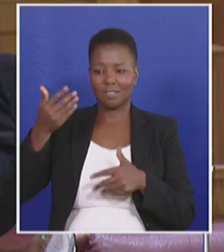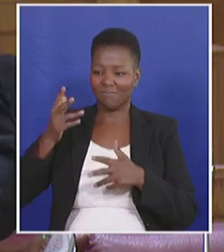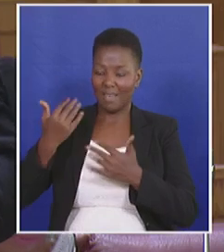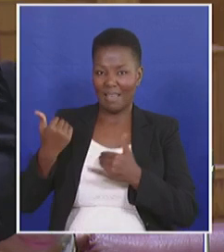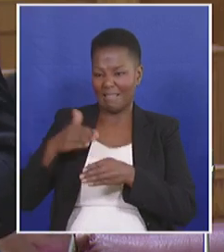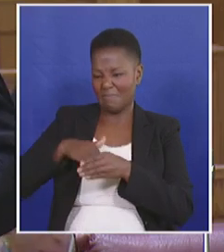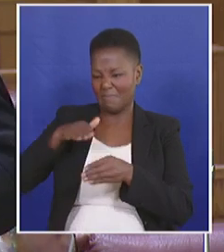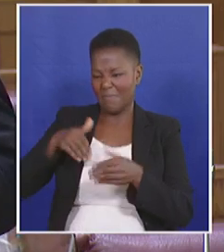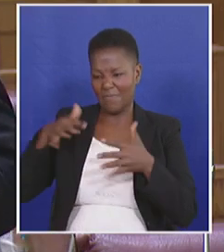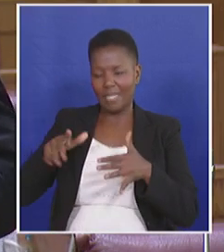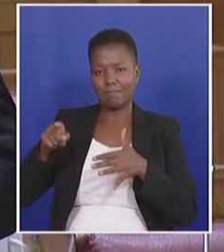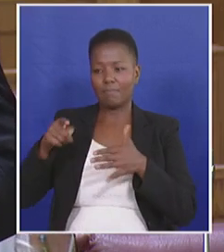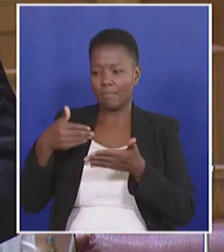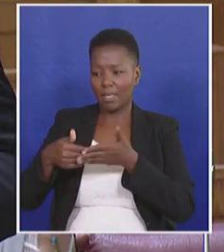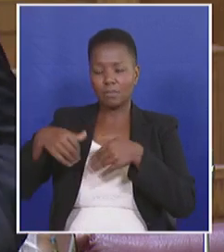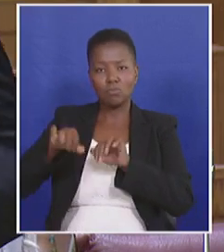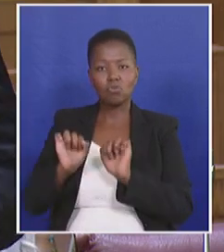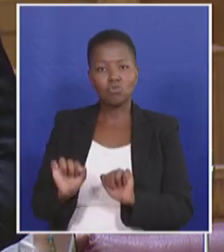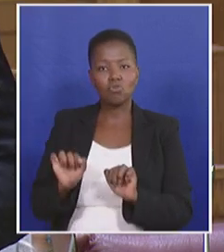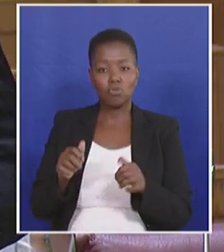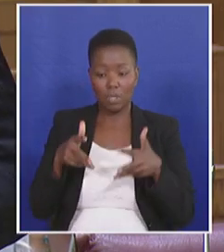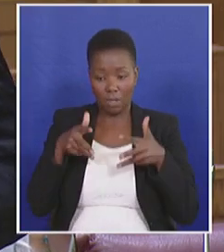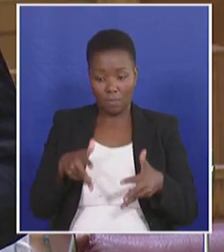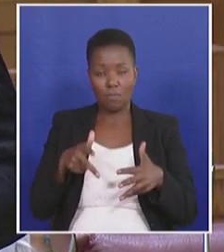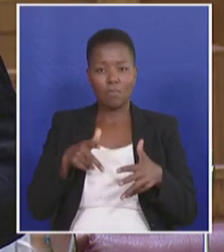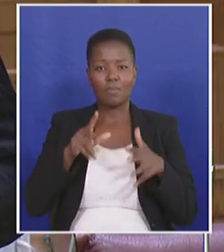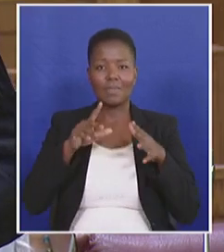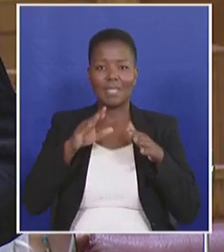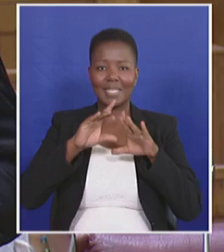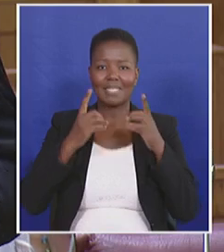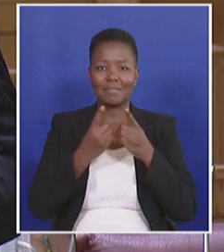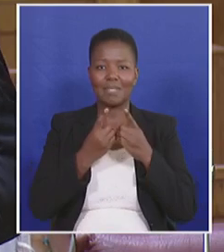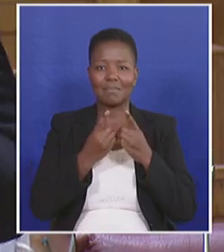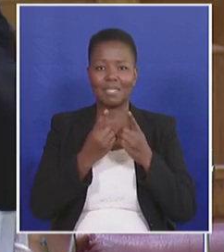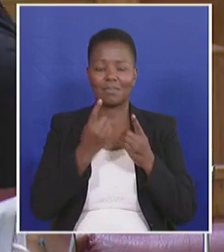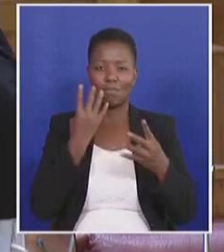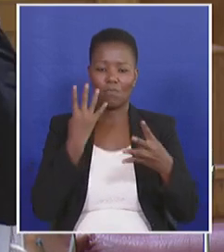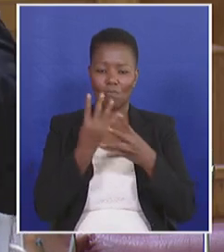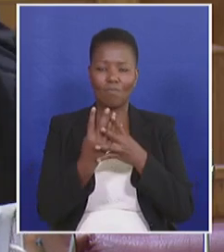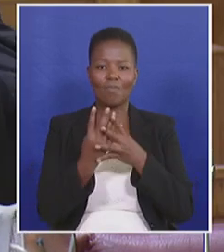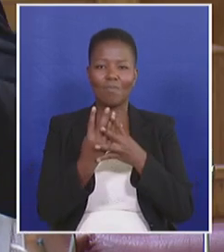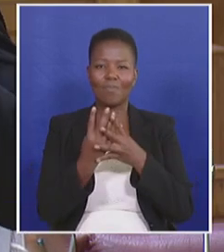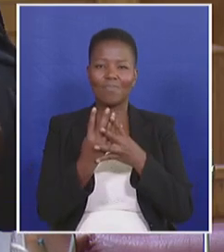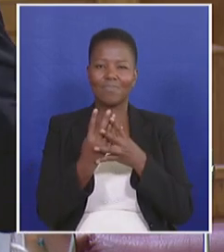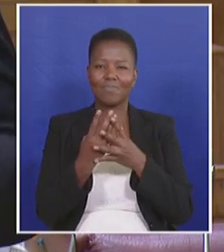with the Department of Justice and Correctional Services